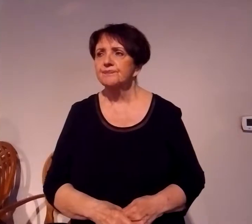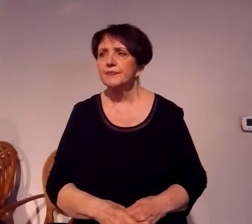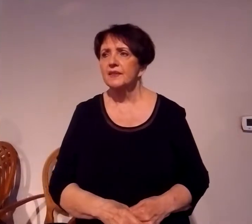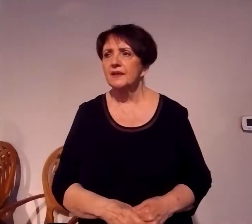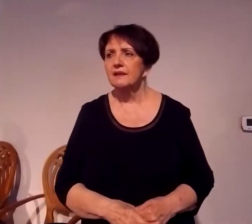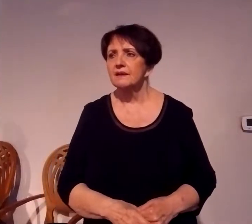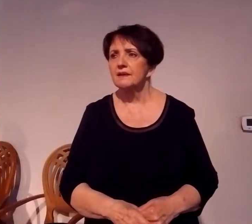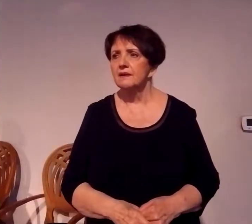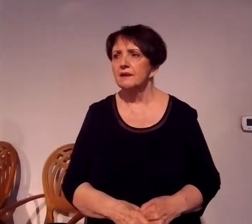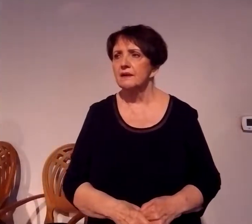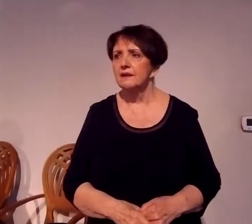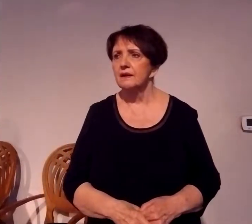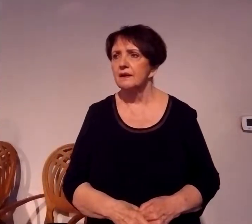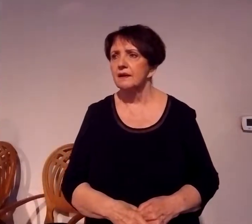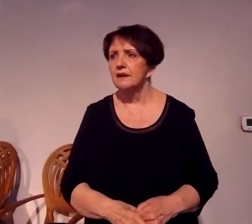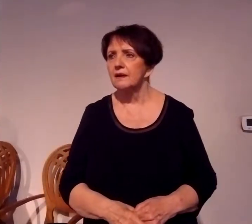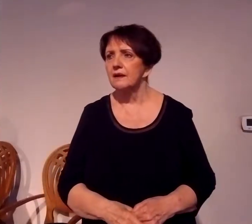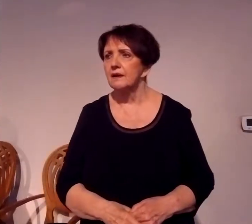What a gift.